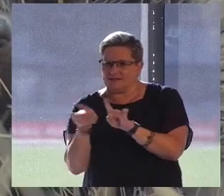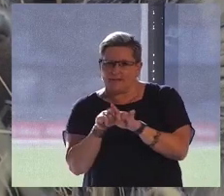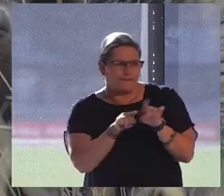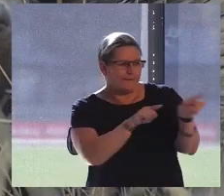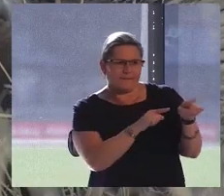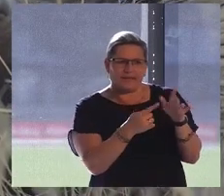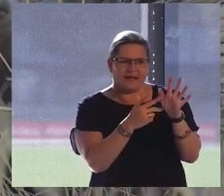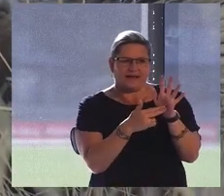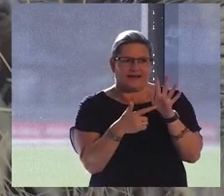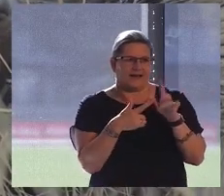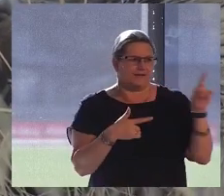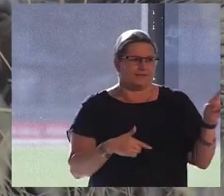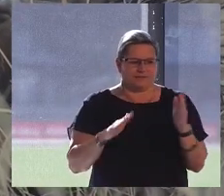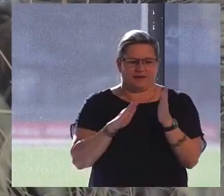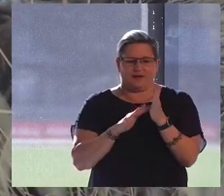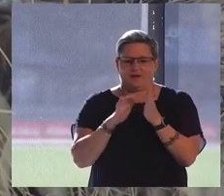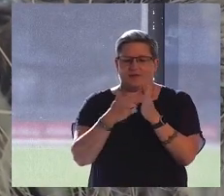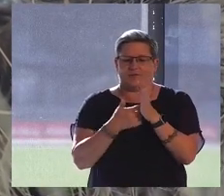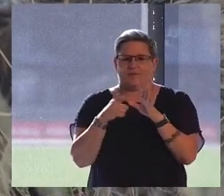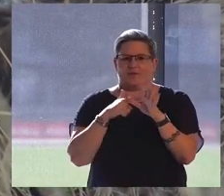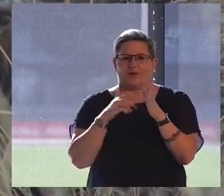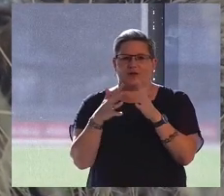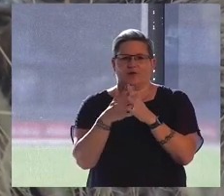Merryweather greenies. I like it.